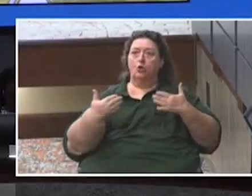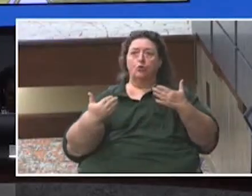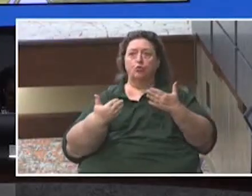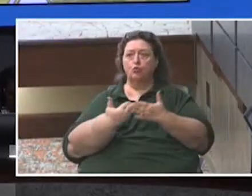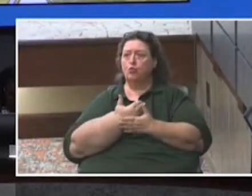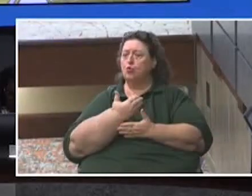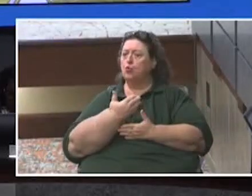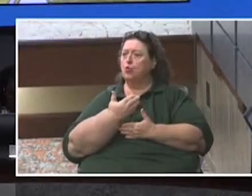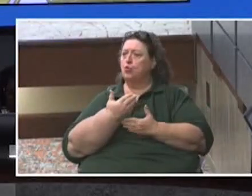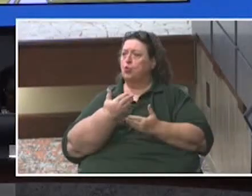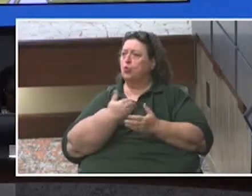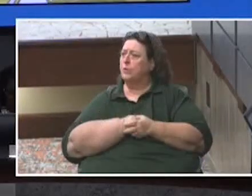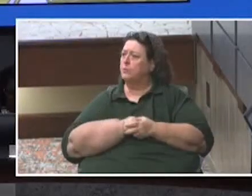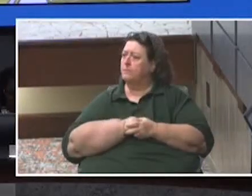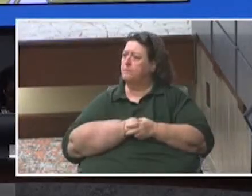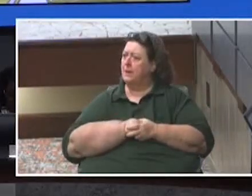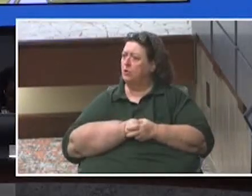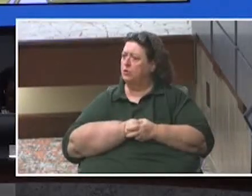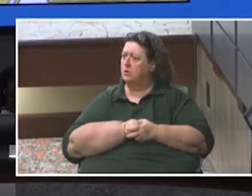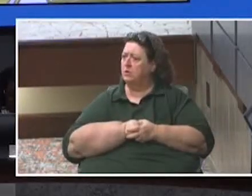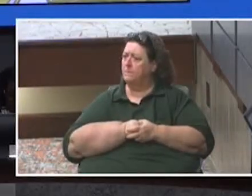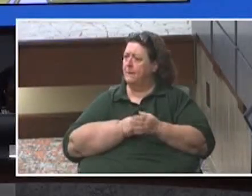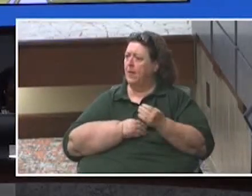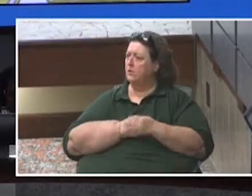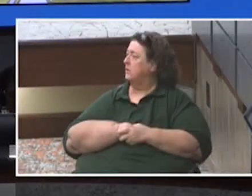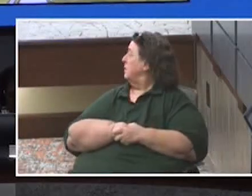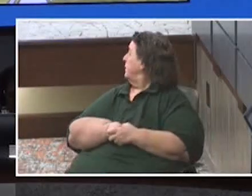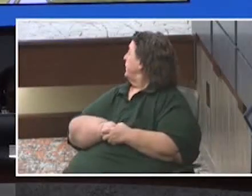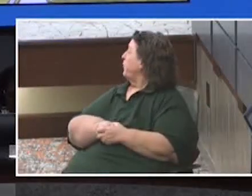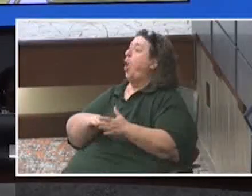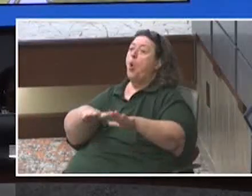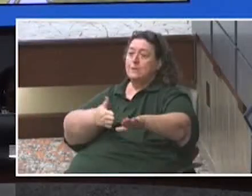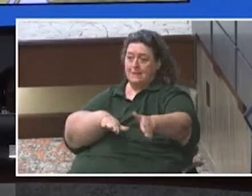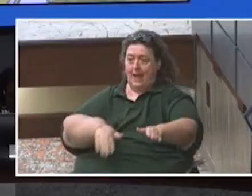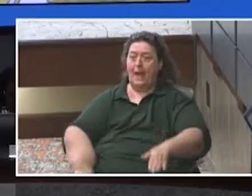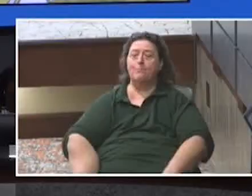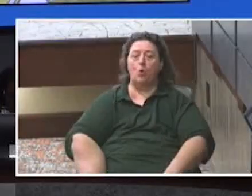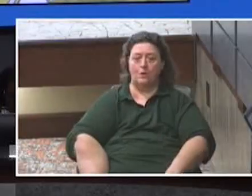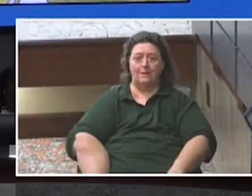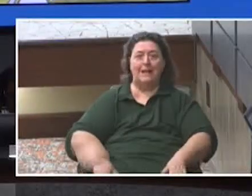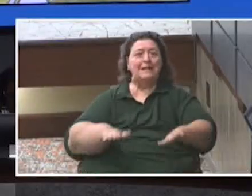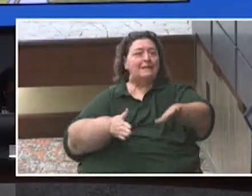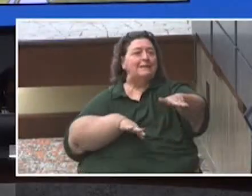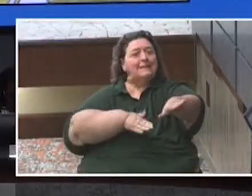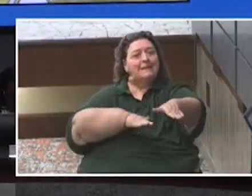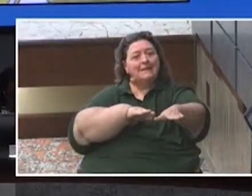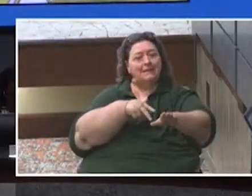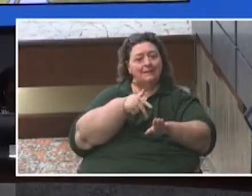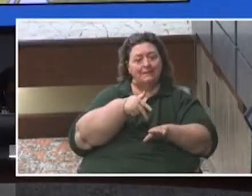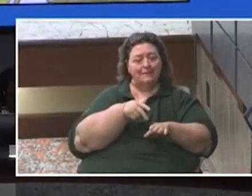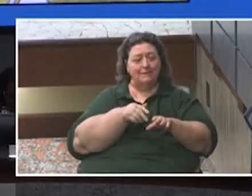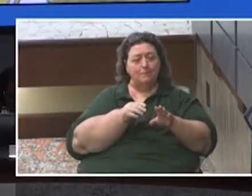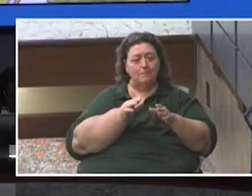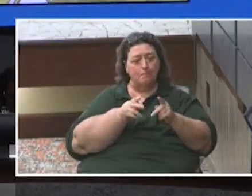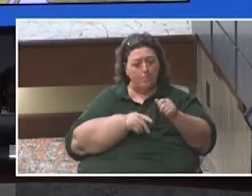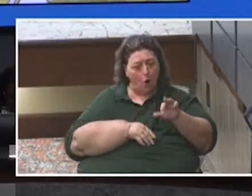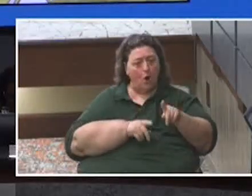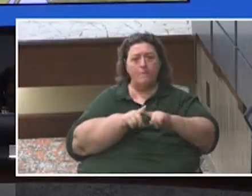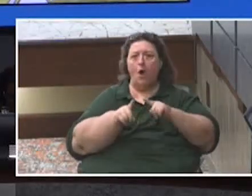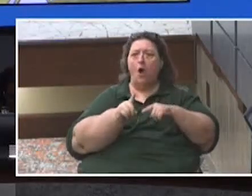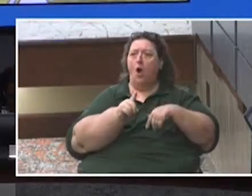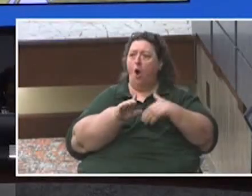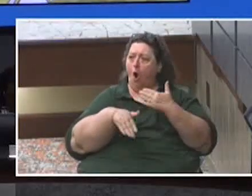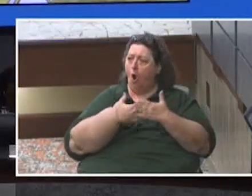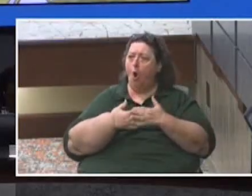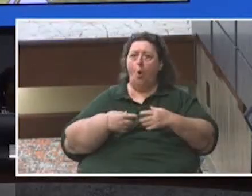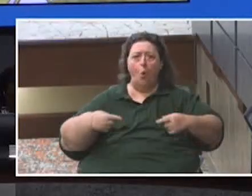course into the portfolio. This is not just a skateboard course like we have at Sewell Ross Park, but an all-wheels course